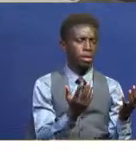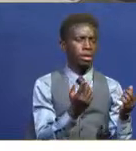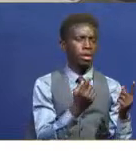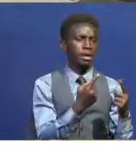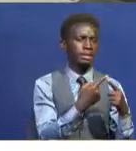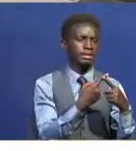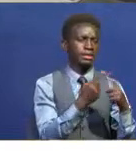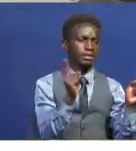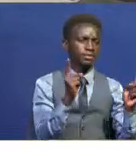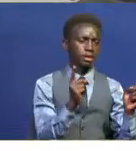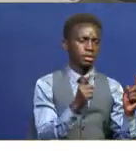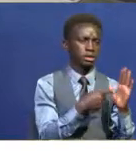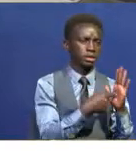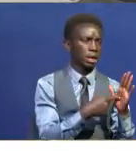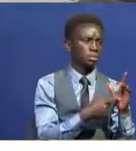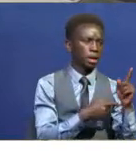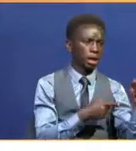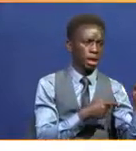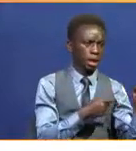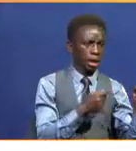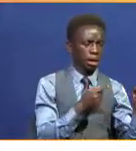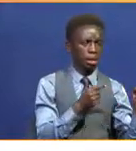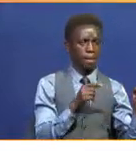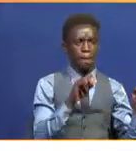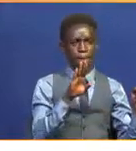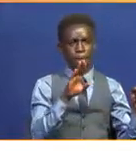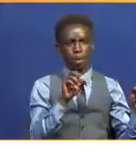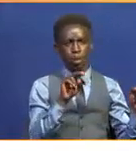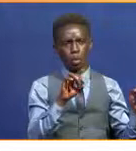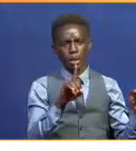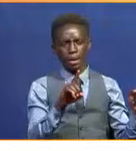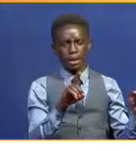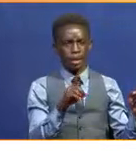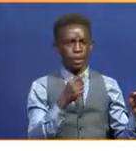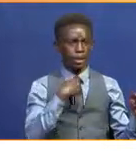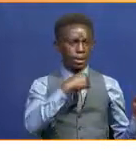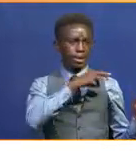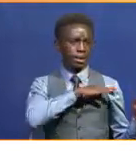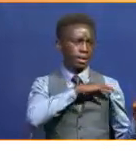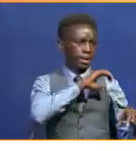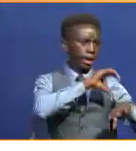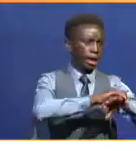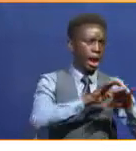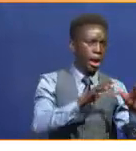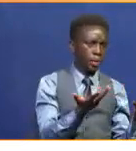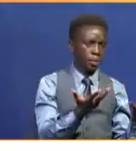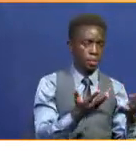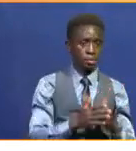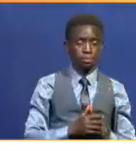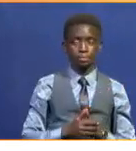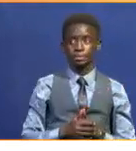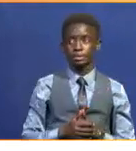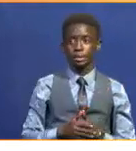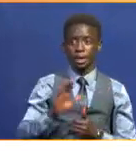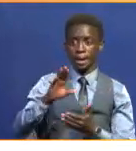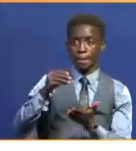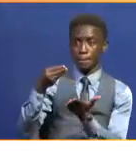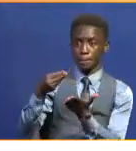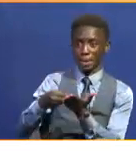from things like even bonds? And how can you make money from it? Okay, so a money market fund is